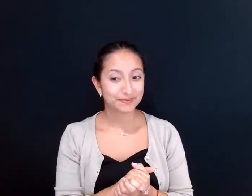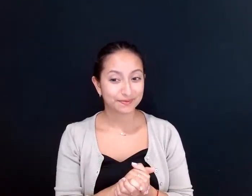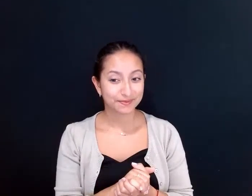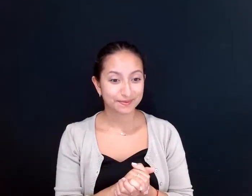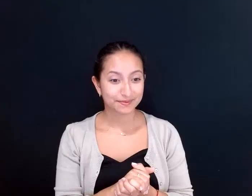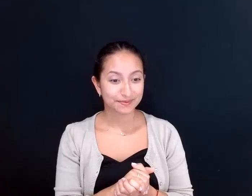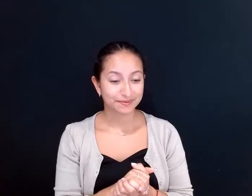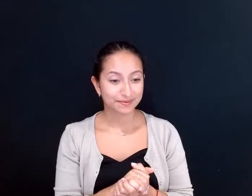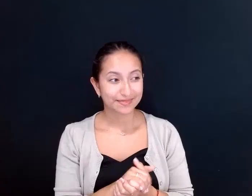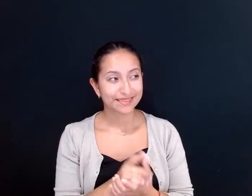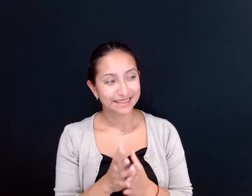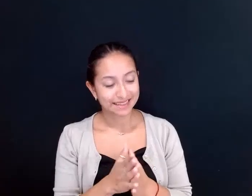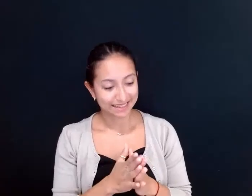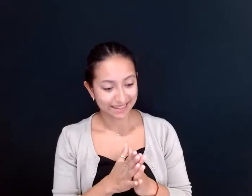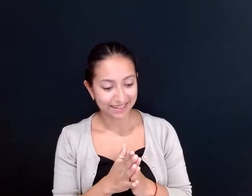oh gosh,